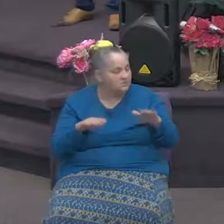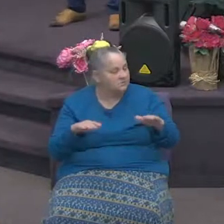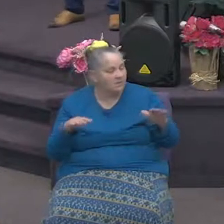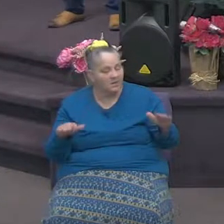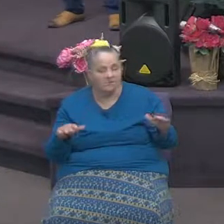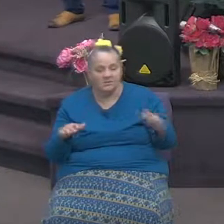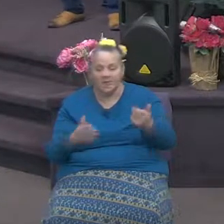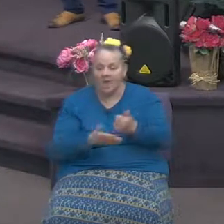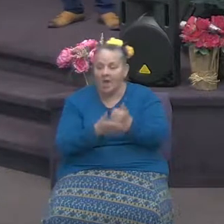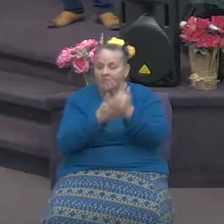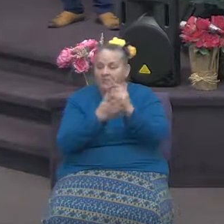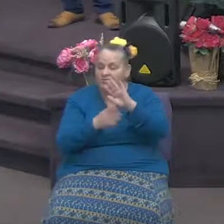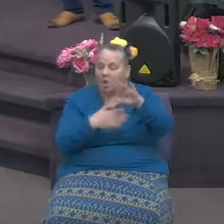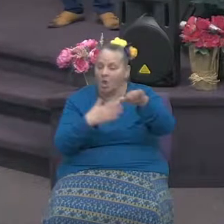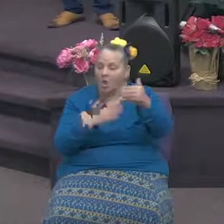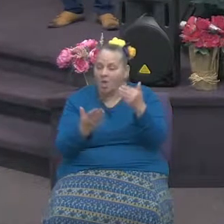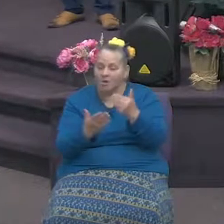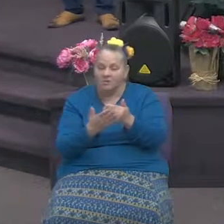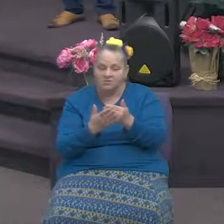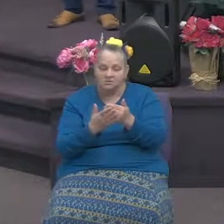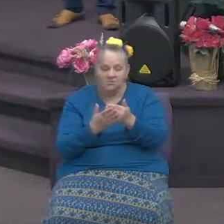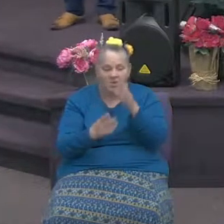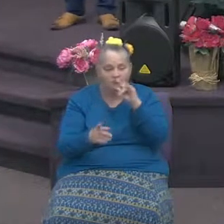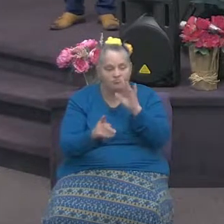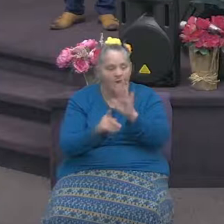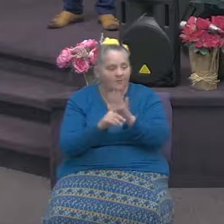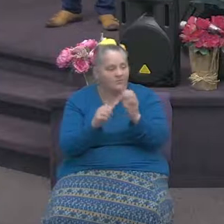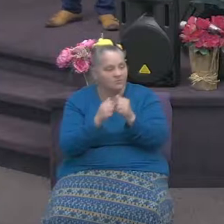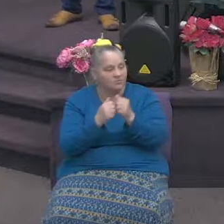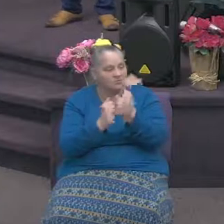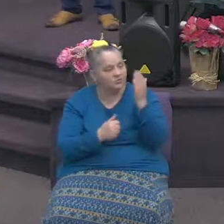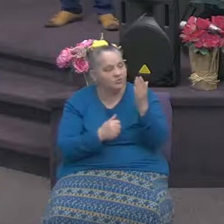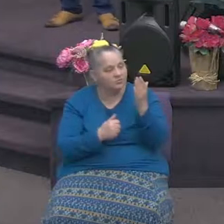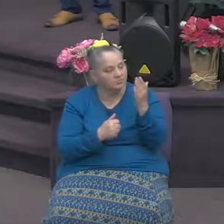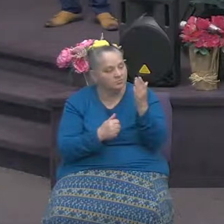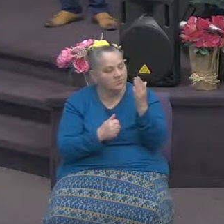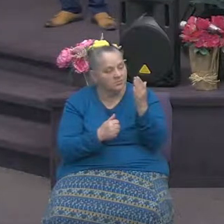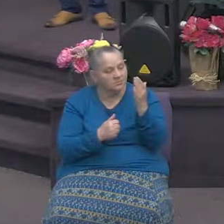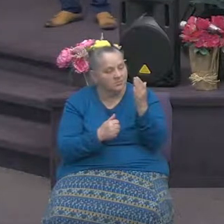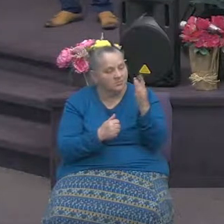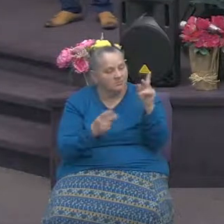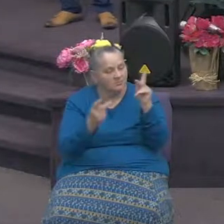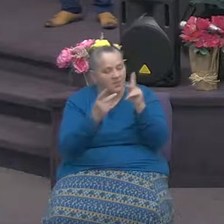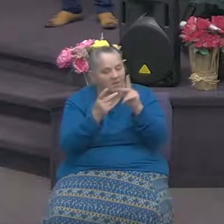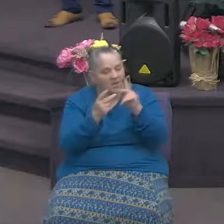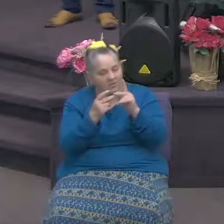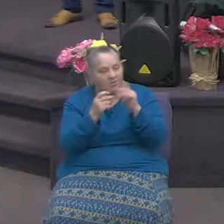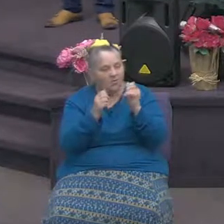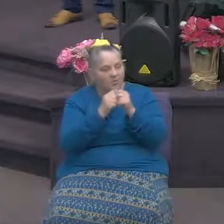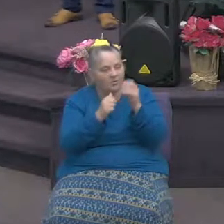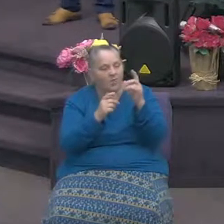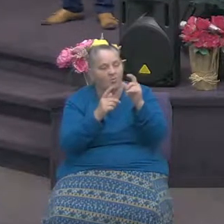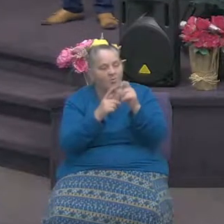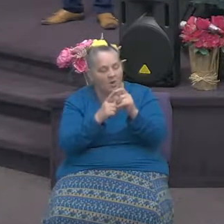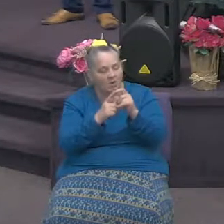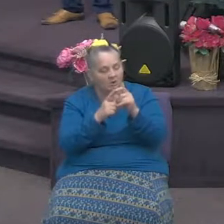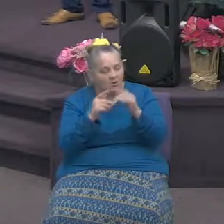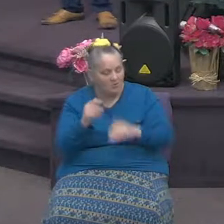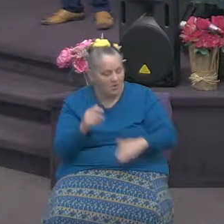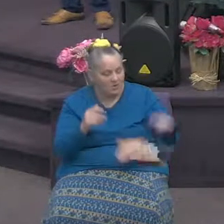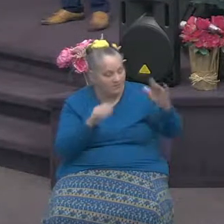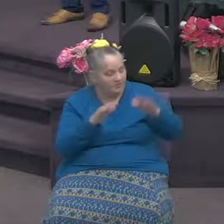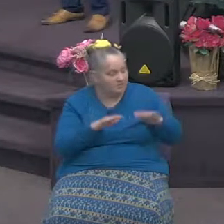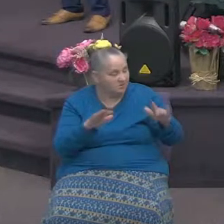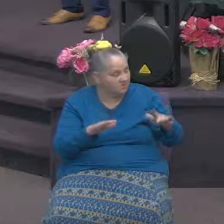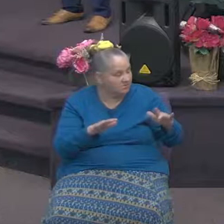children. Help us all to come in covenant with you, to be in line with your word, and to raise them up in the nurture and admonition